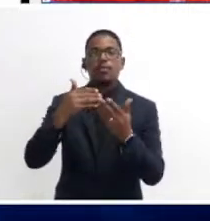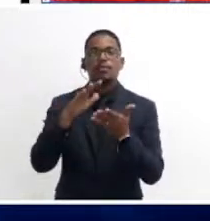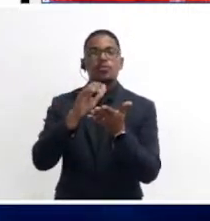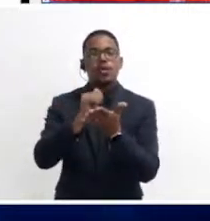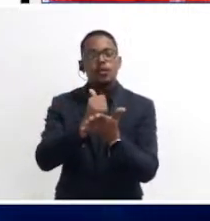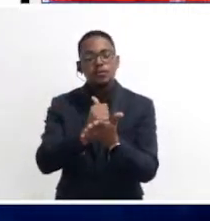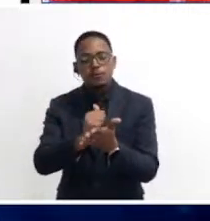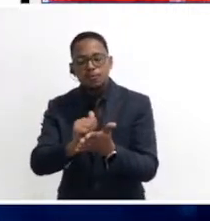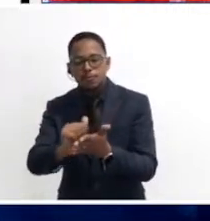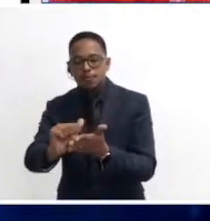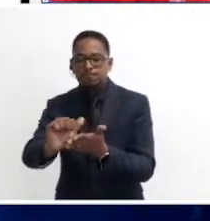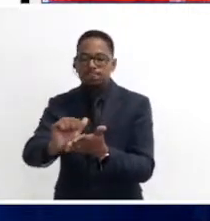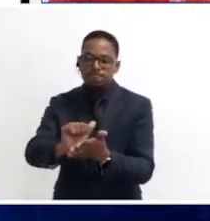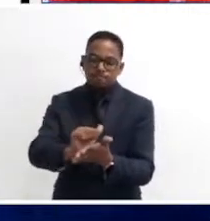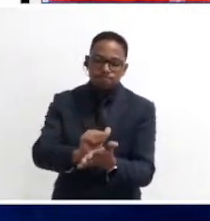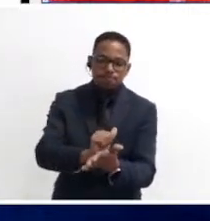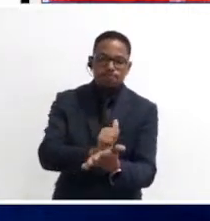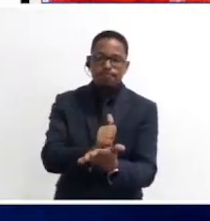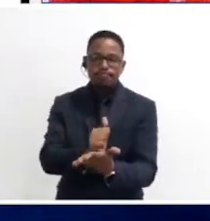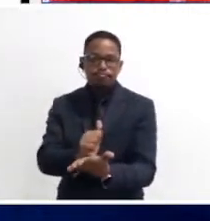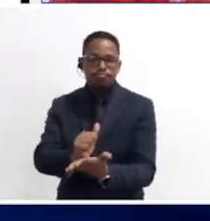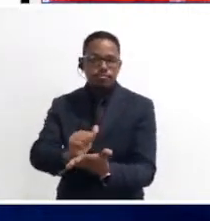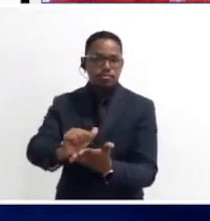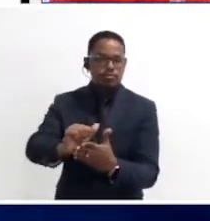the back of the wafer.